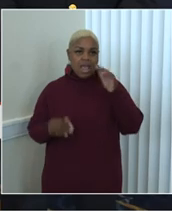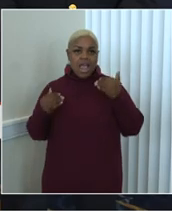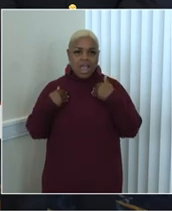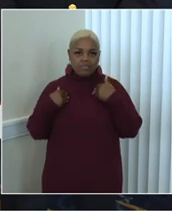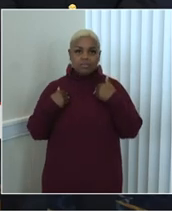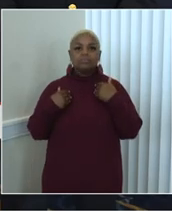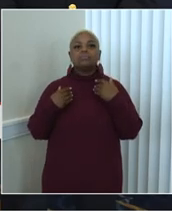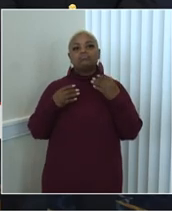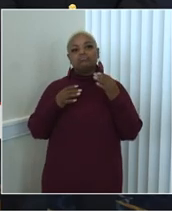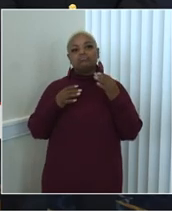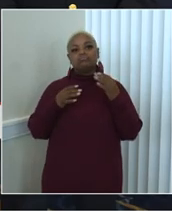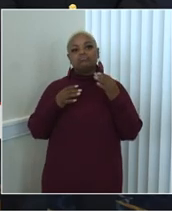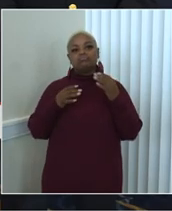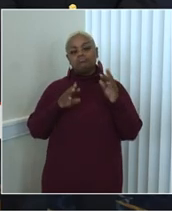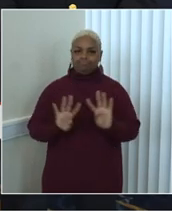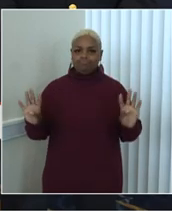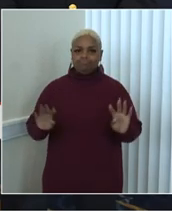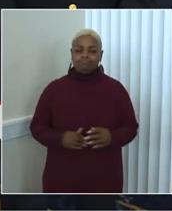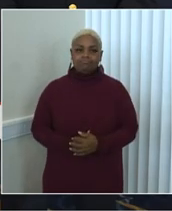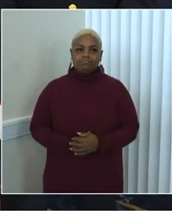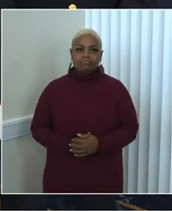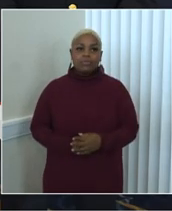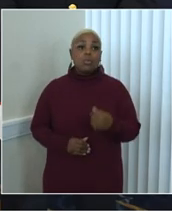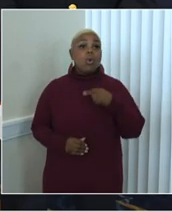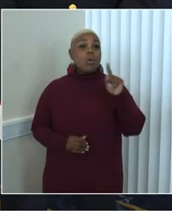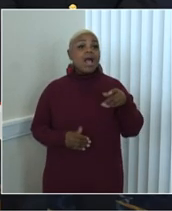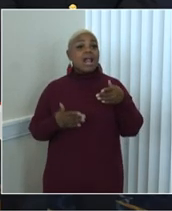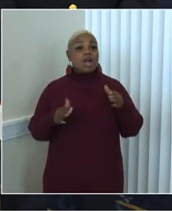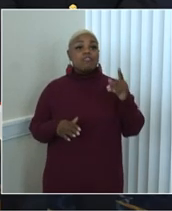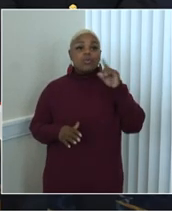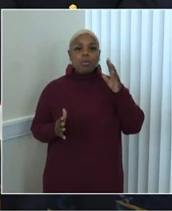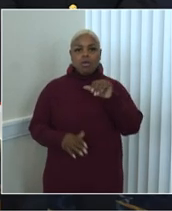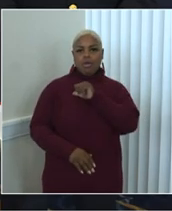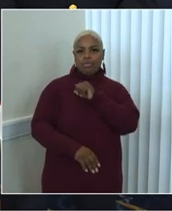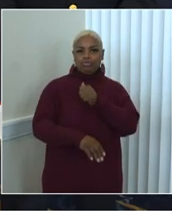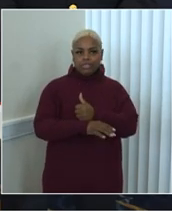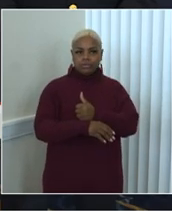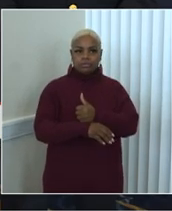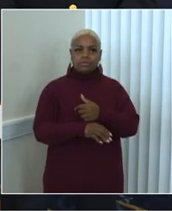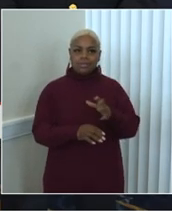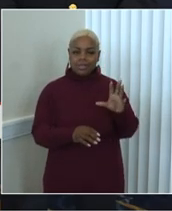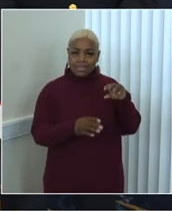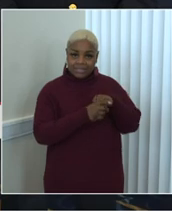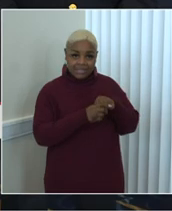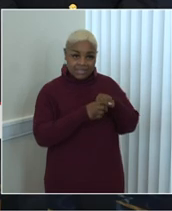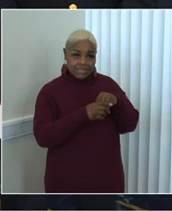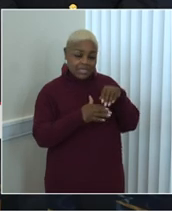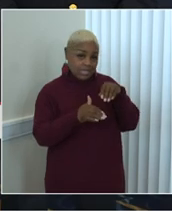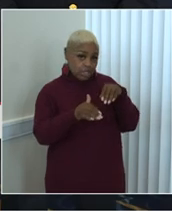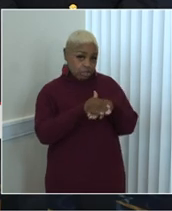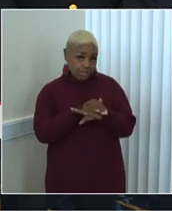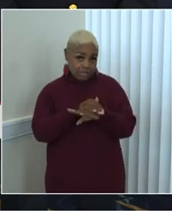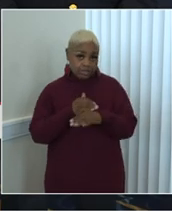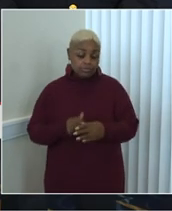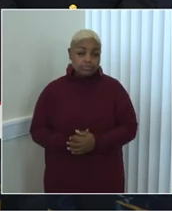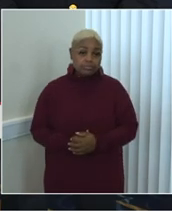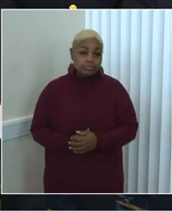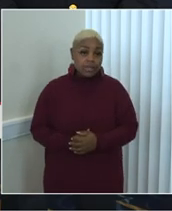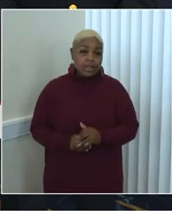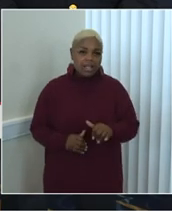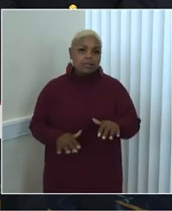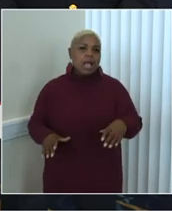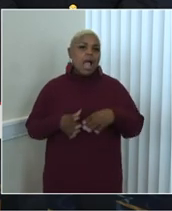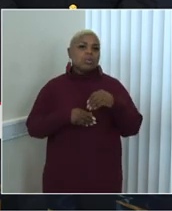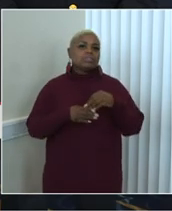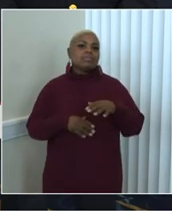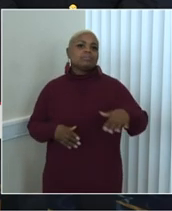accessible only to authorized attendees. The outer perimeter will be accessible only to pedestrians. All individuals entering the perimeter must